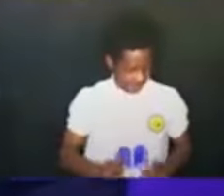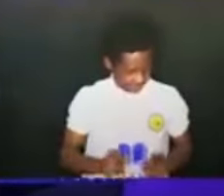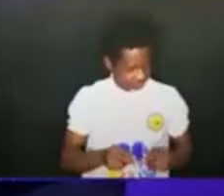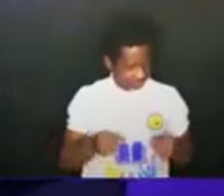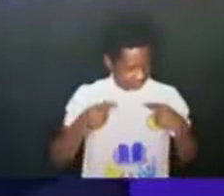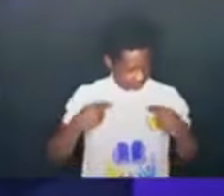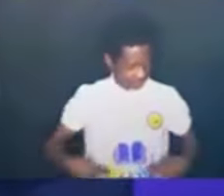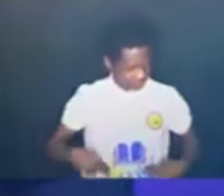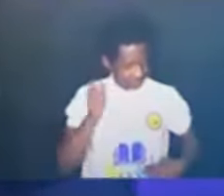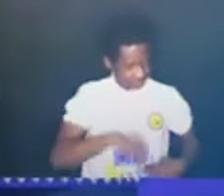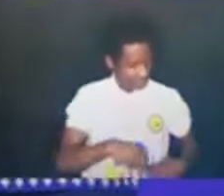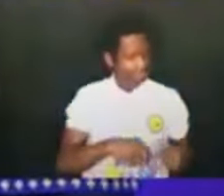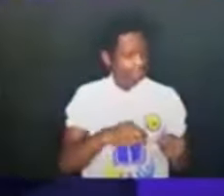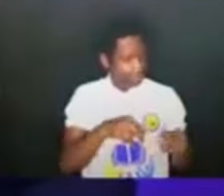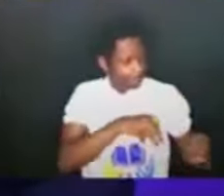household. He